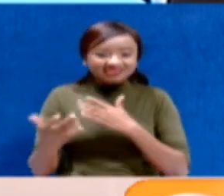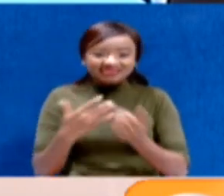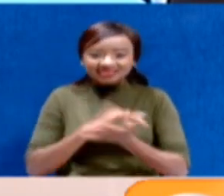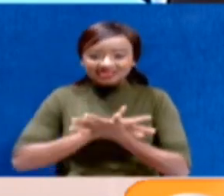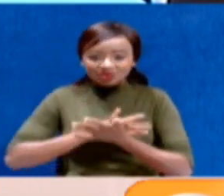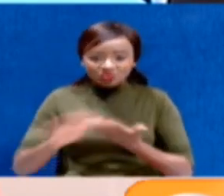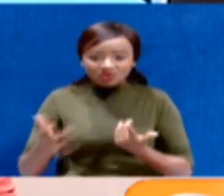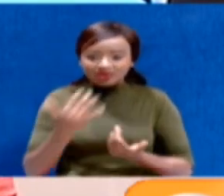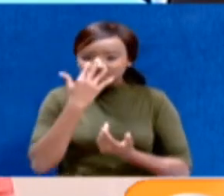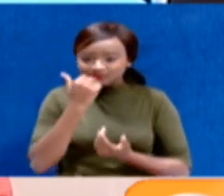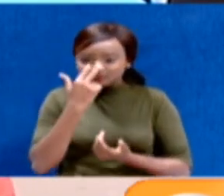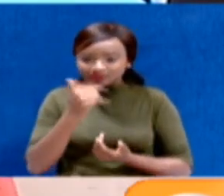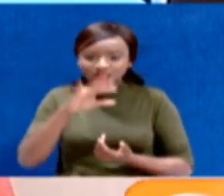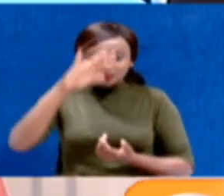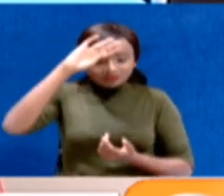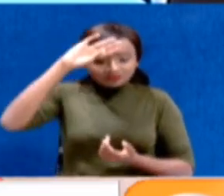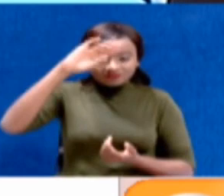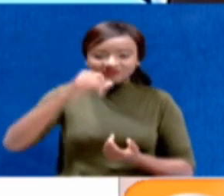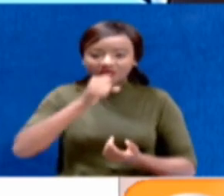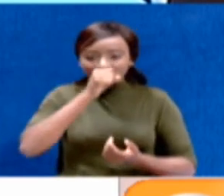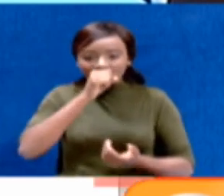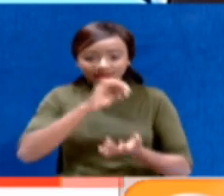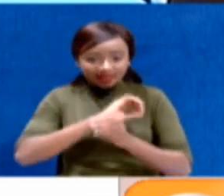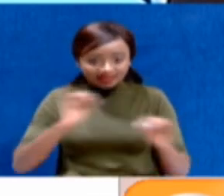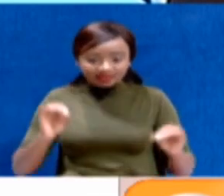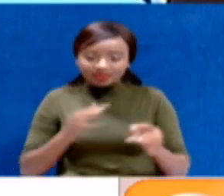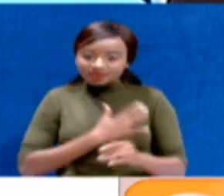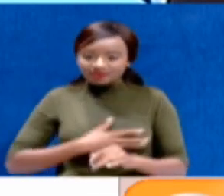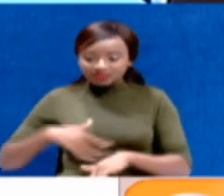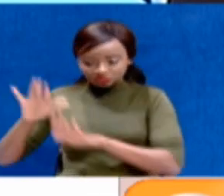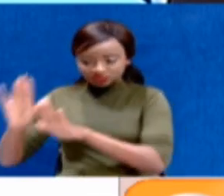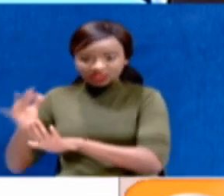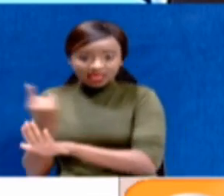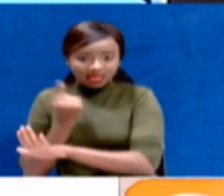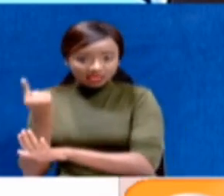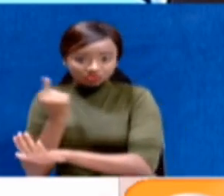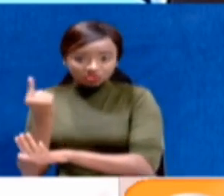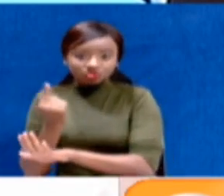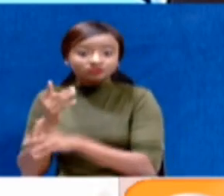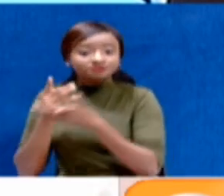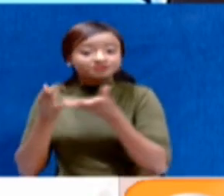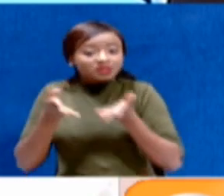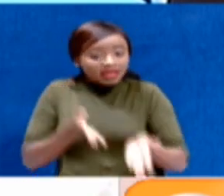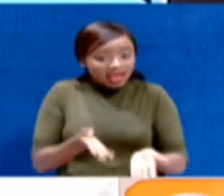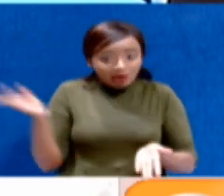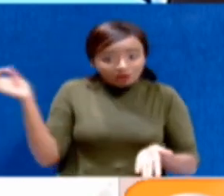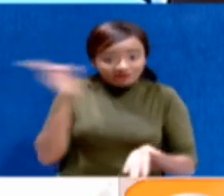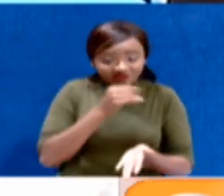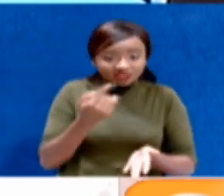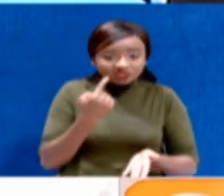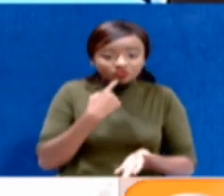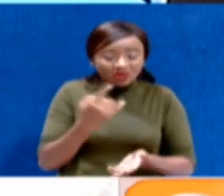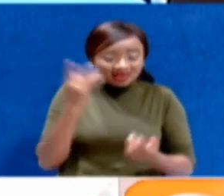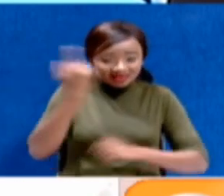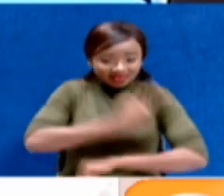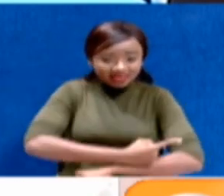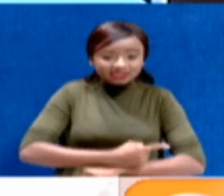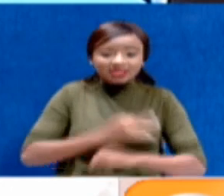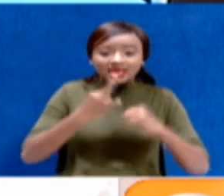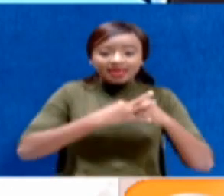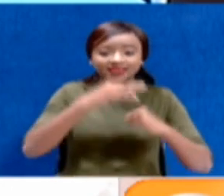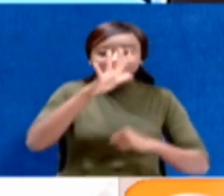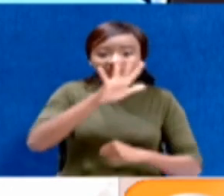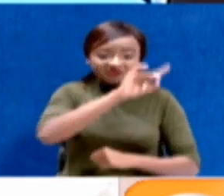or symptoms of the virus to remain in isolation. Well, 100 days into the pandemic, 85% of